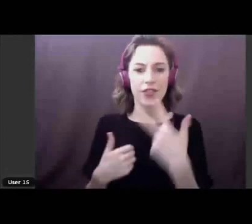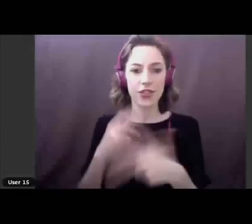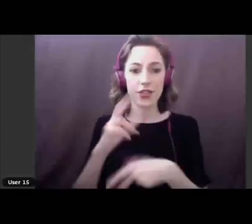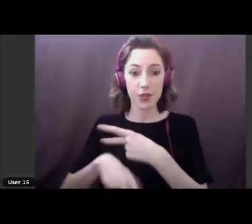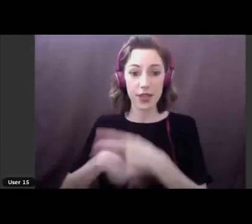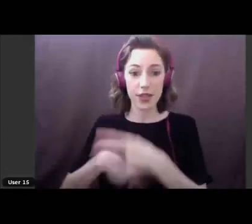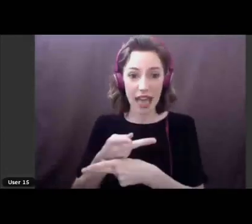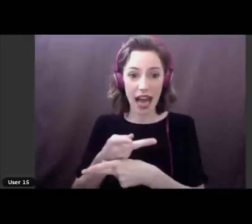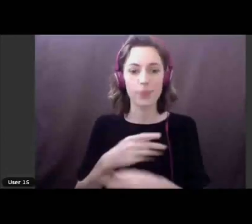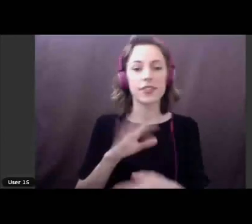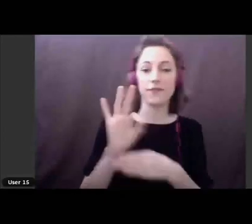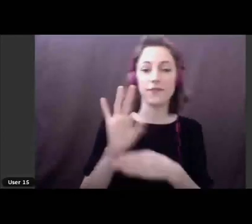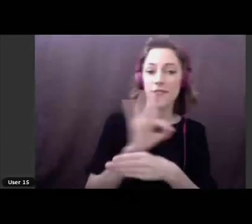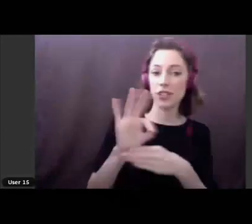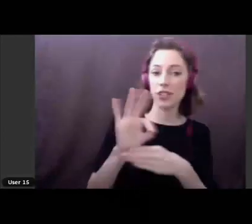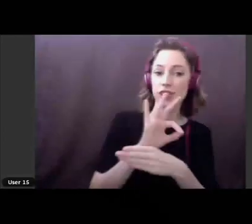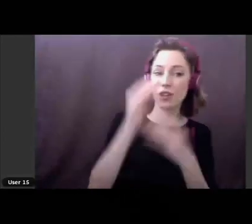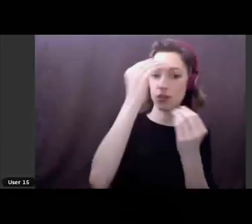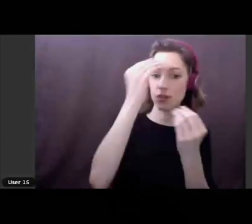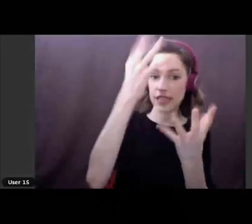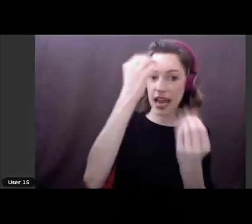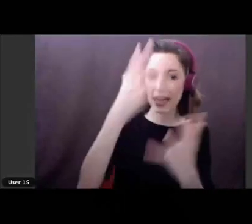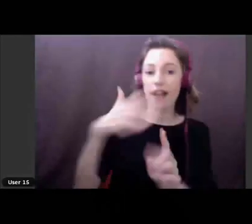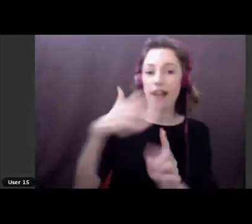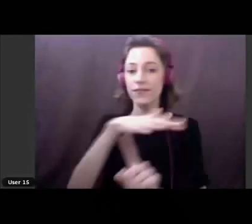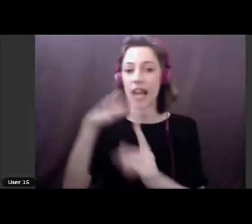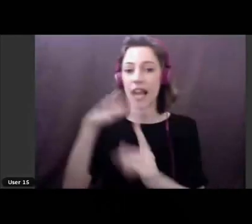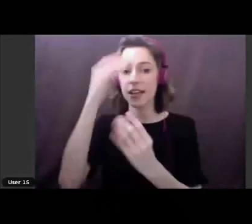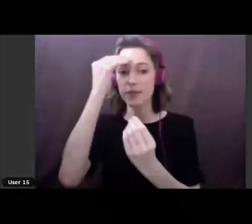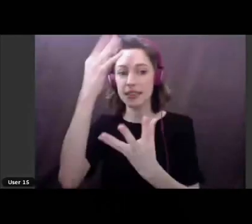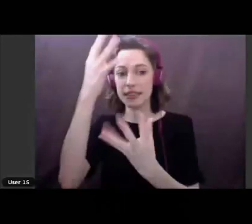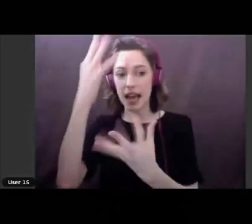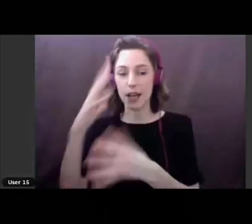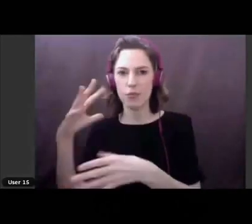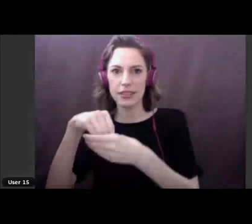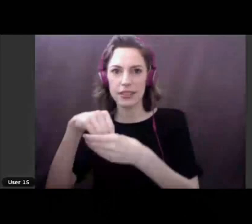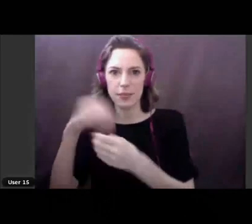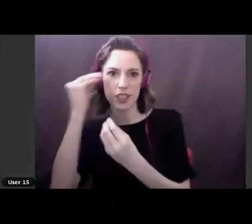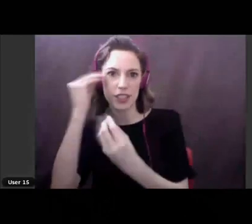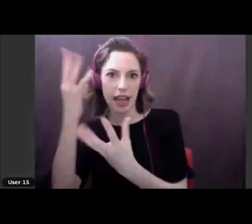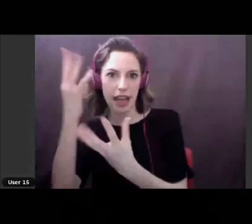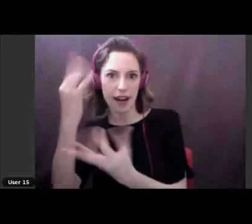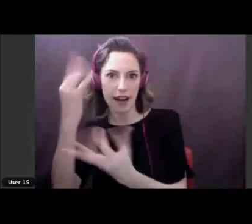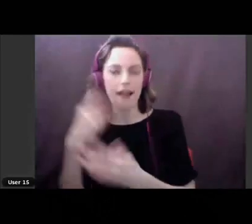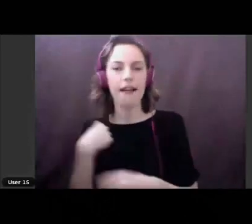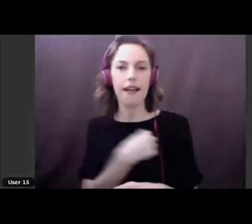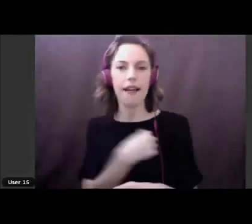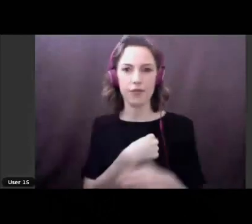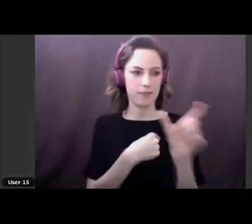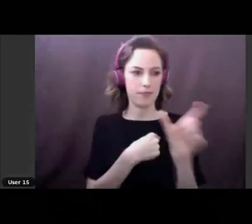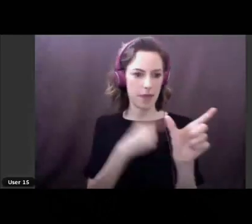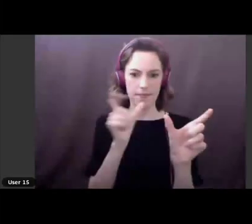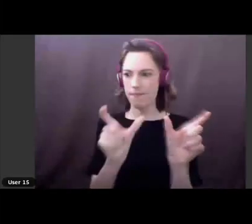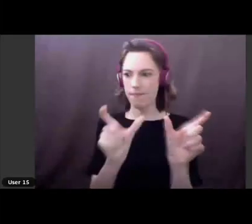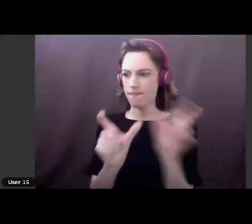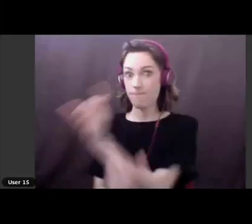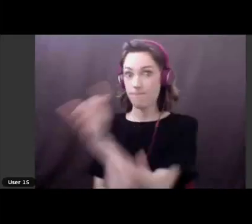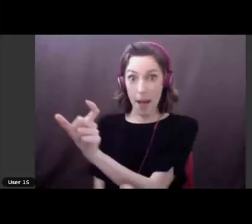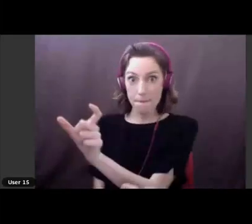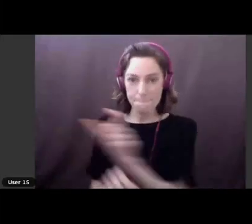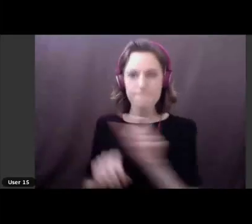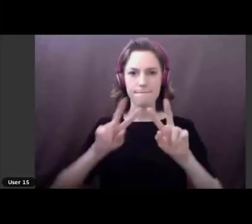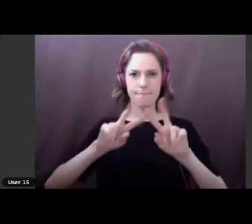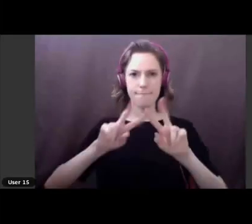and poor, inaccessible transportation, have worse outcomes. They're less likely to go to school or to work.